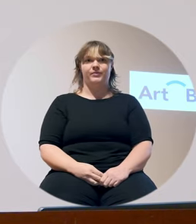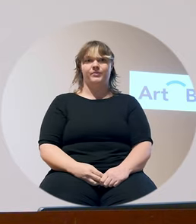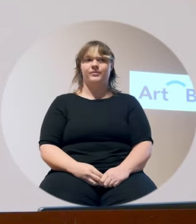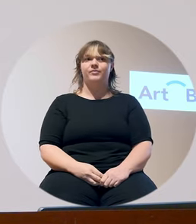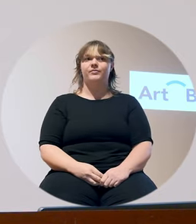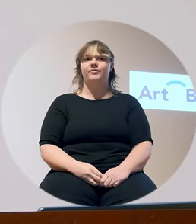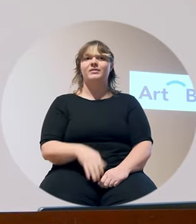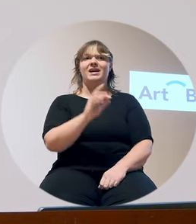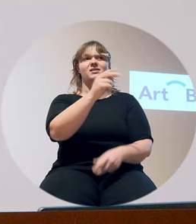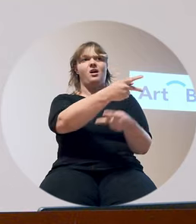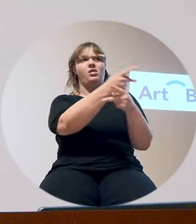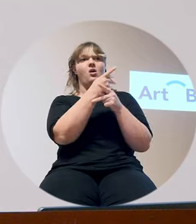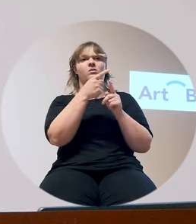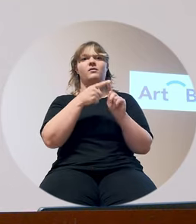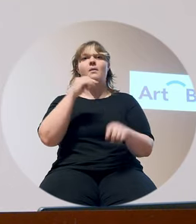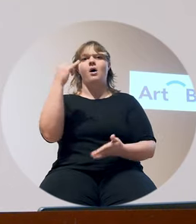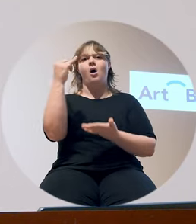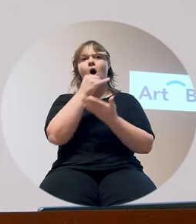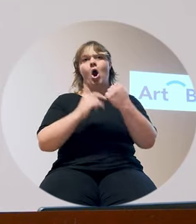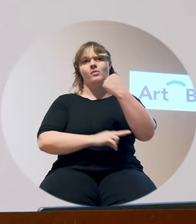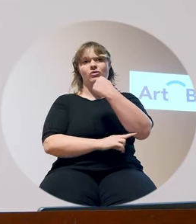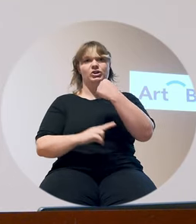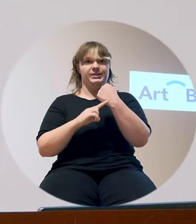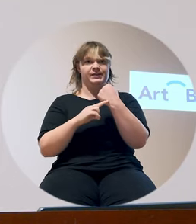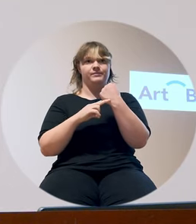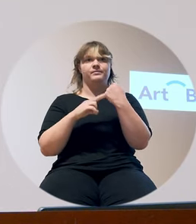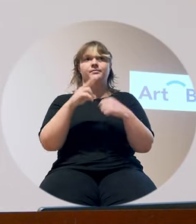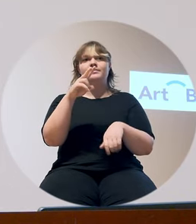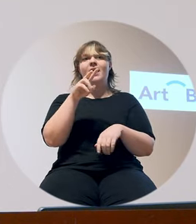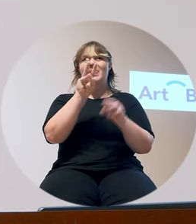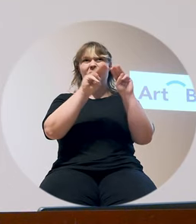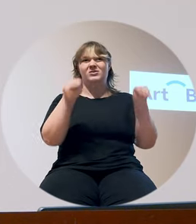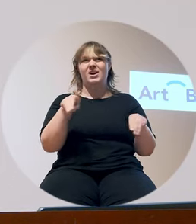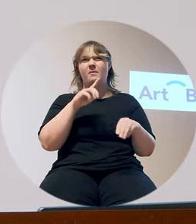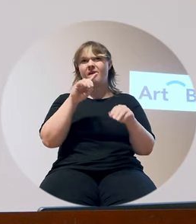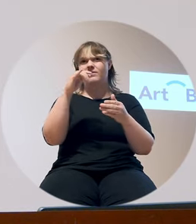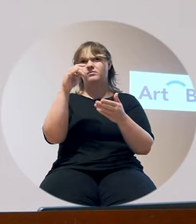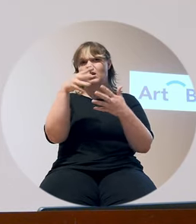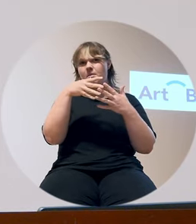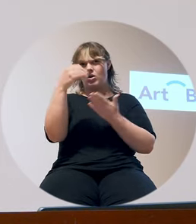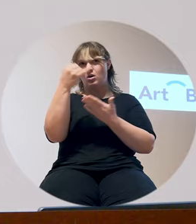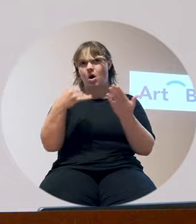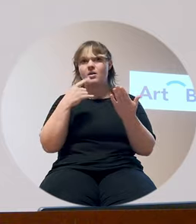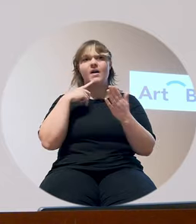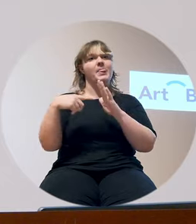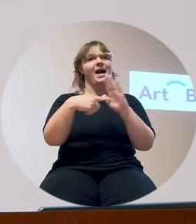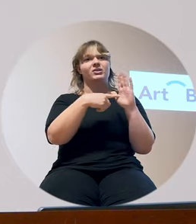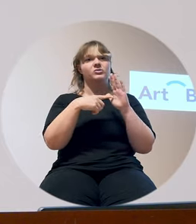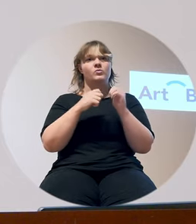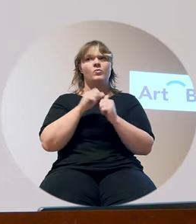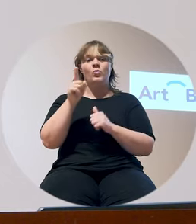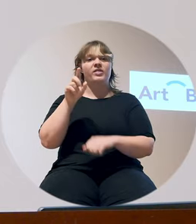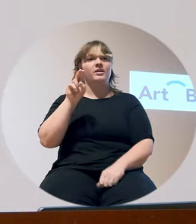The work is on loan from Art Bridges and Crystal Bridges Museum of American Art, and the exhibition, along with Galanin's visit